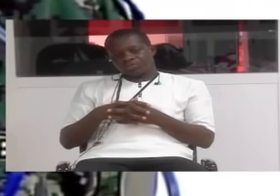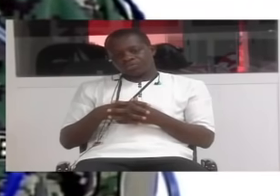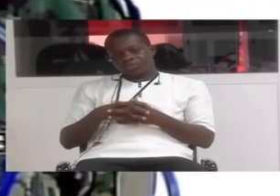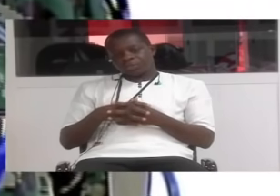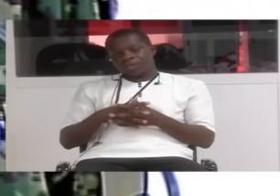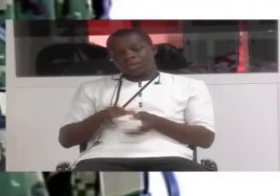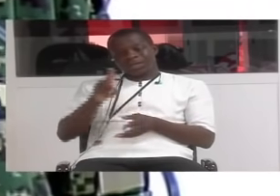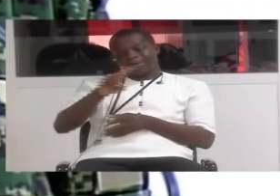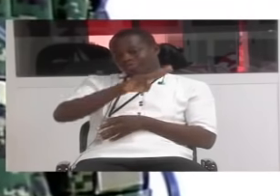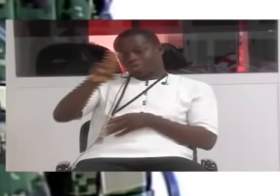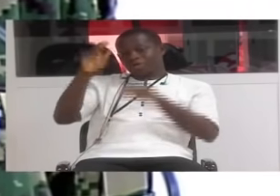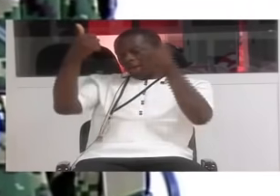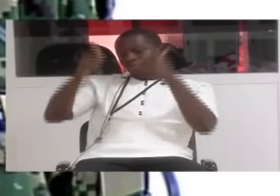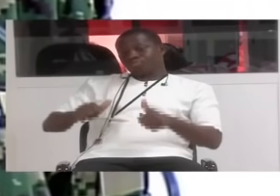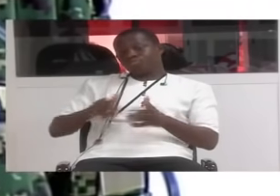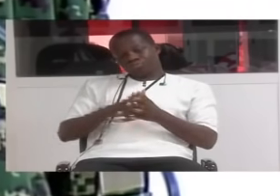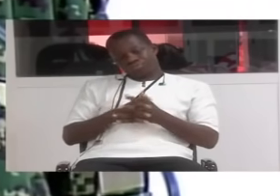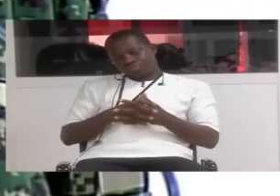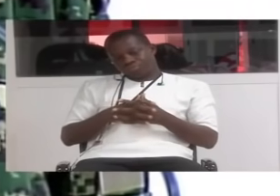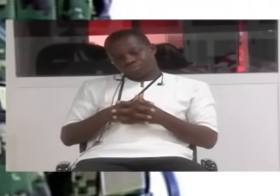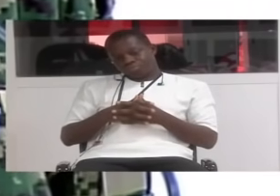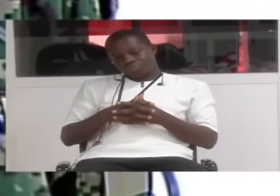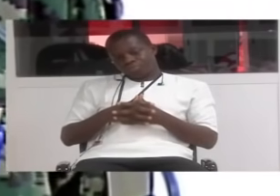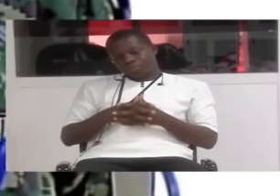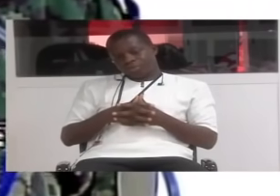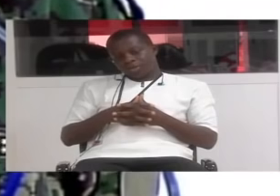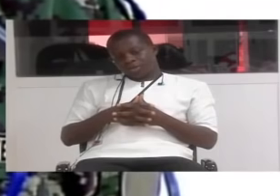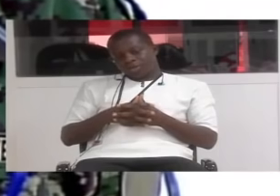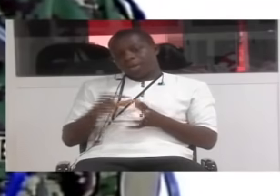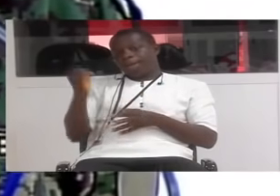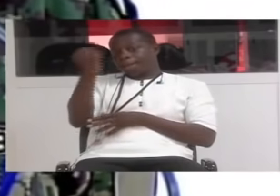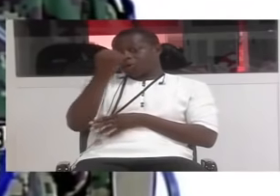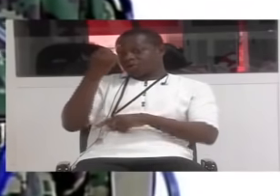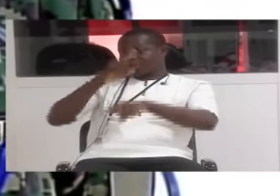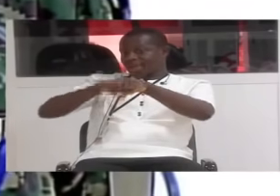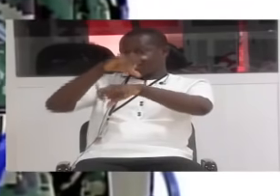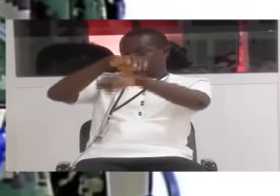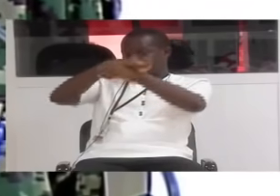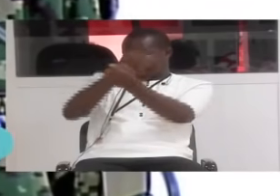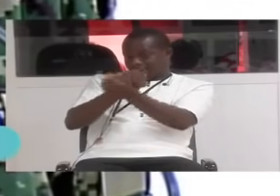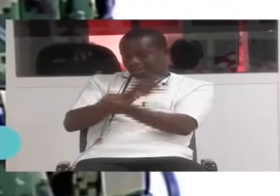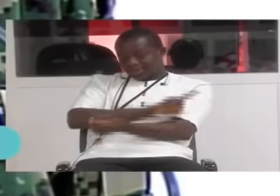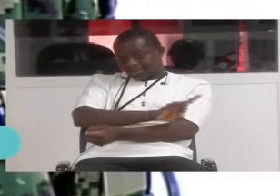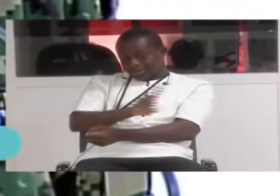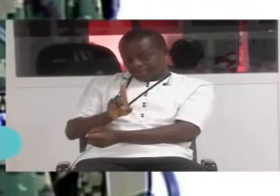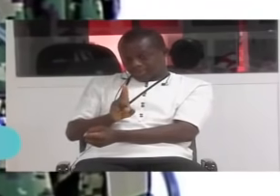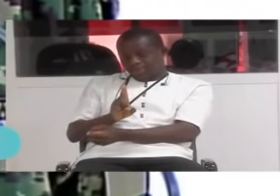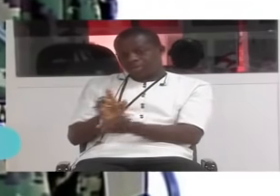Lolu amuton. That was not the case. Because biñ leen arresté. Because when we arrested